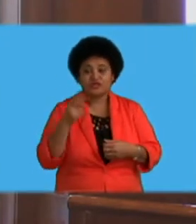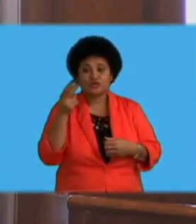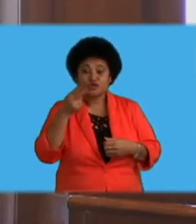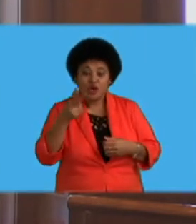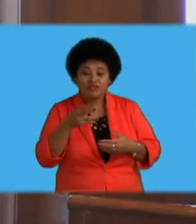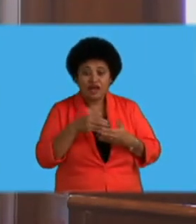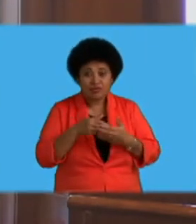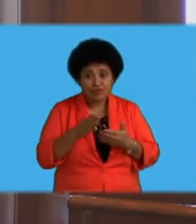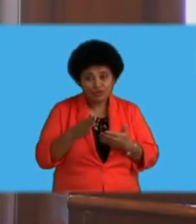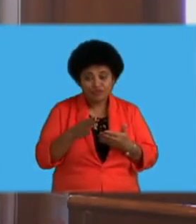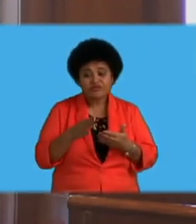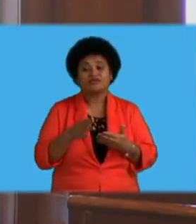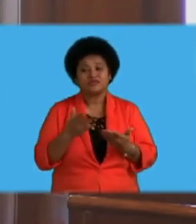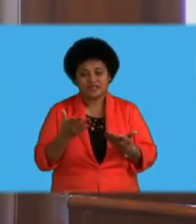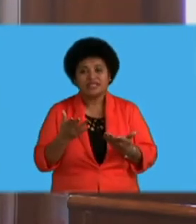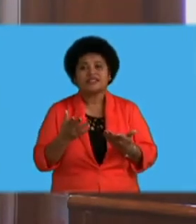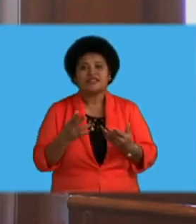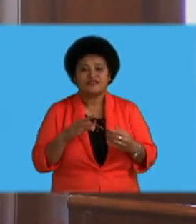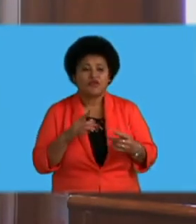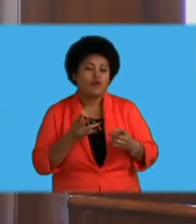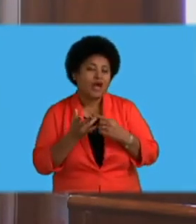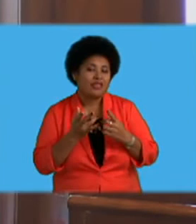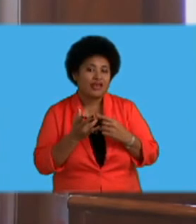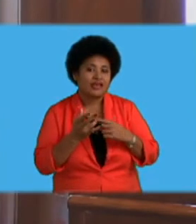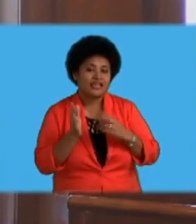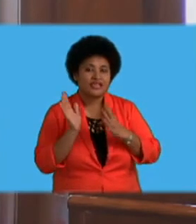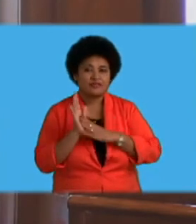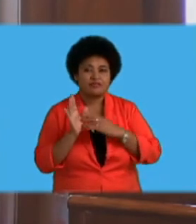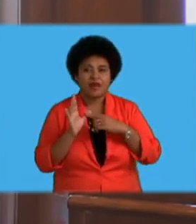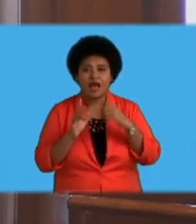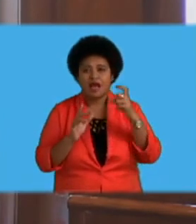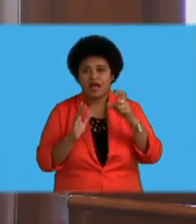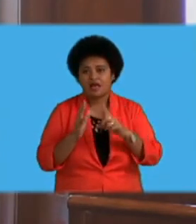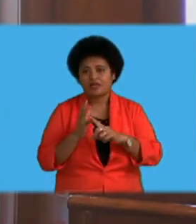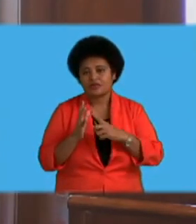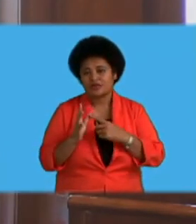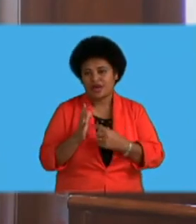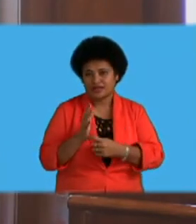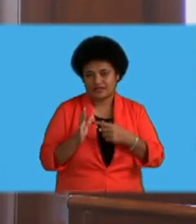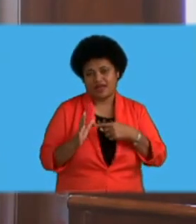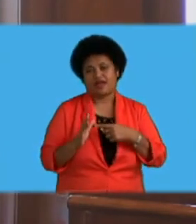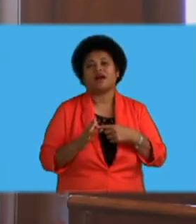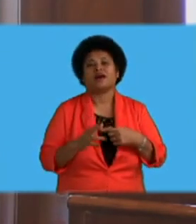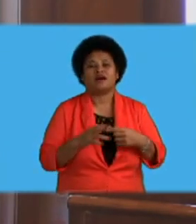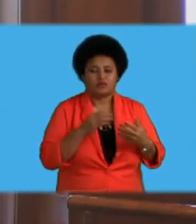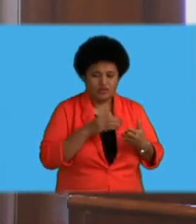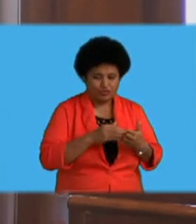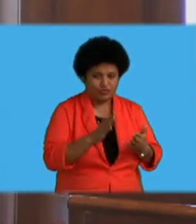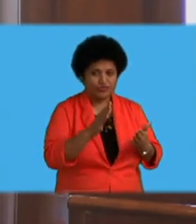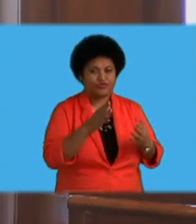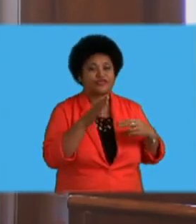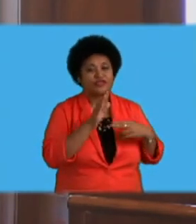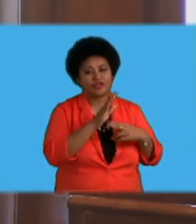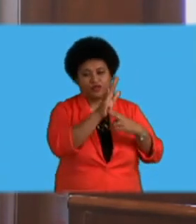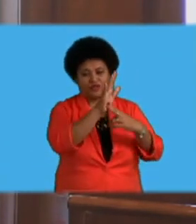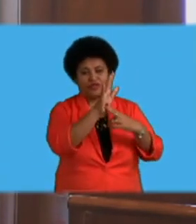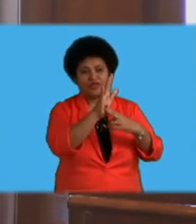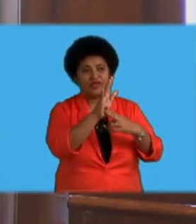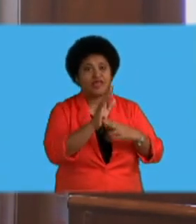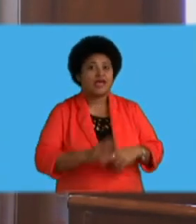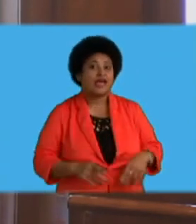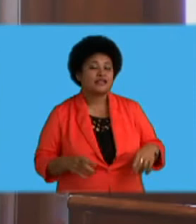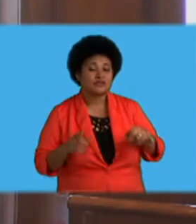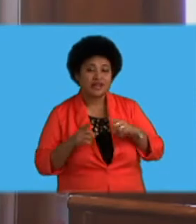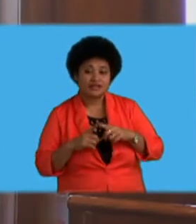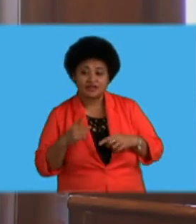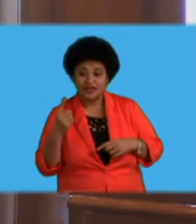notices registered for Vitandra settlement in Maduata out of the 61 forecasted up in the north, with the remaining 101